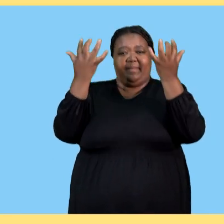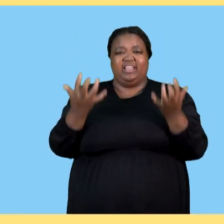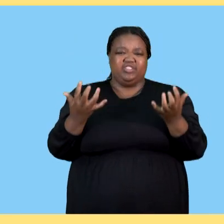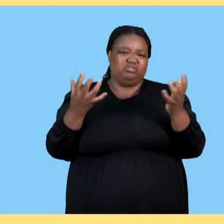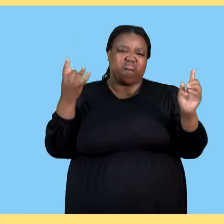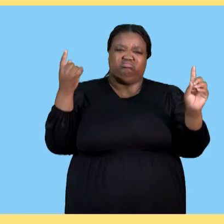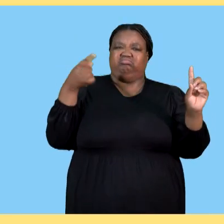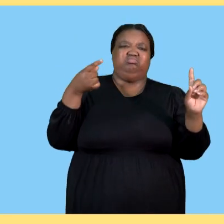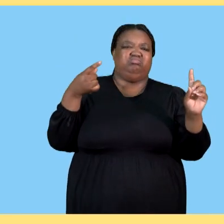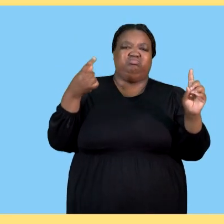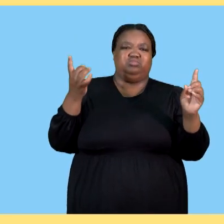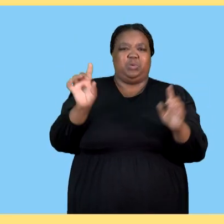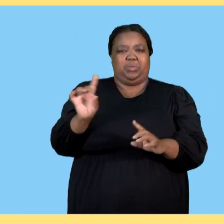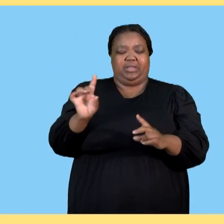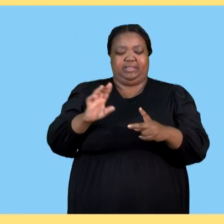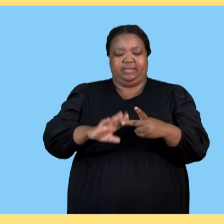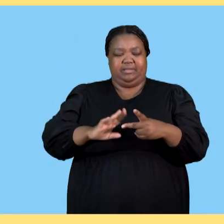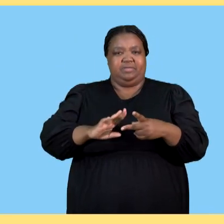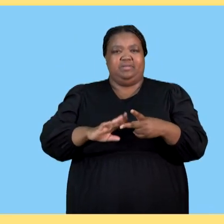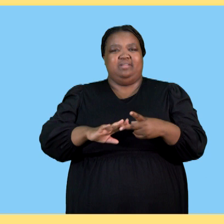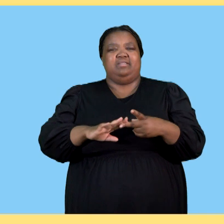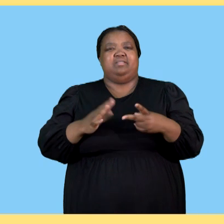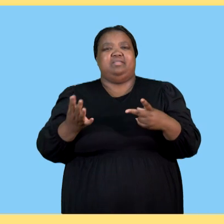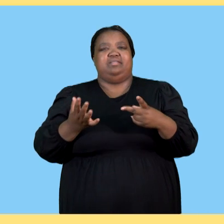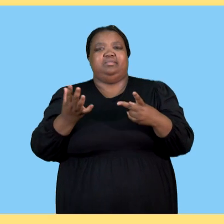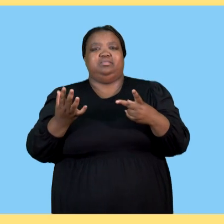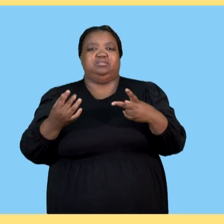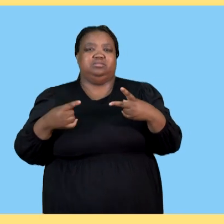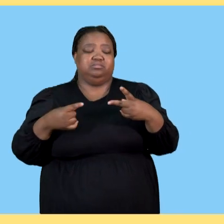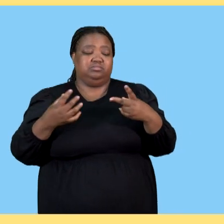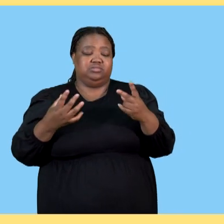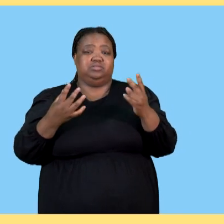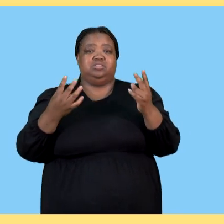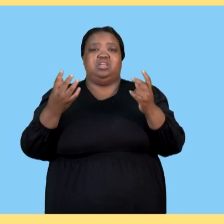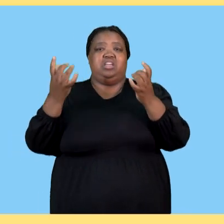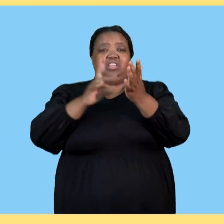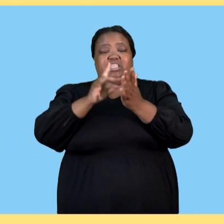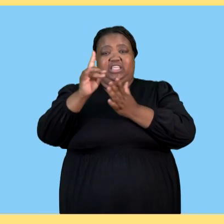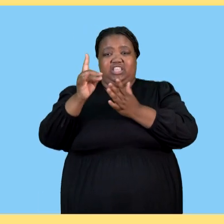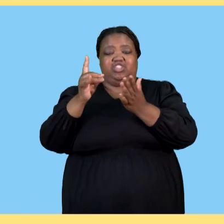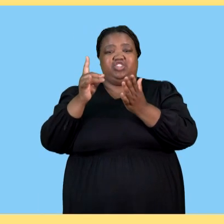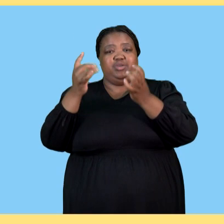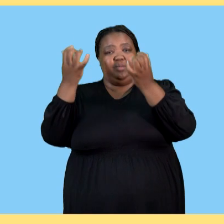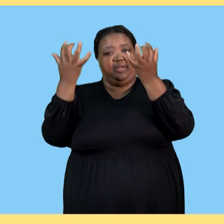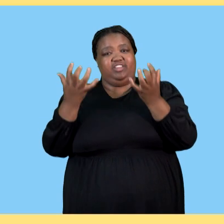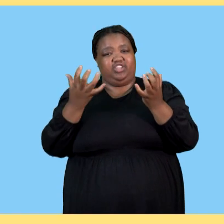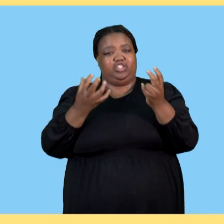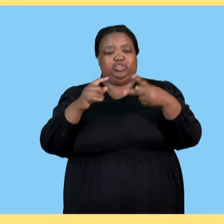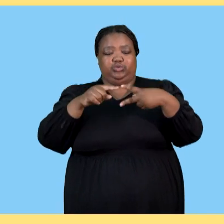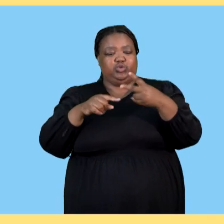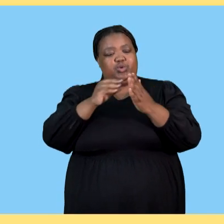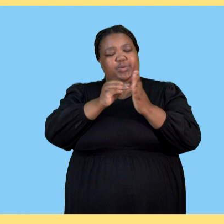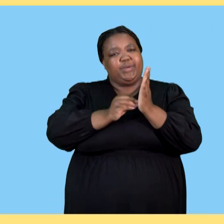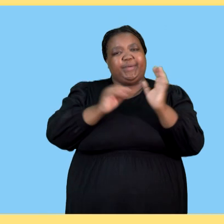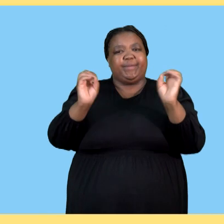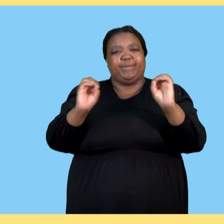a cash budget? Number two, name two items which will not appear in a cash budget. Number three,